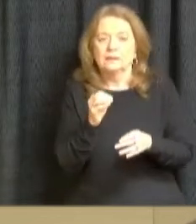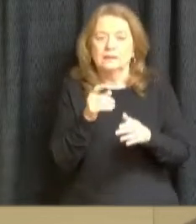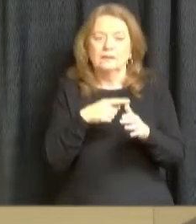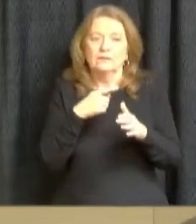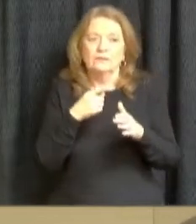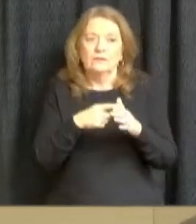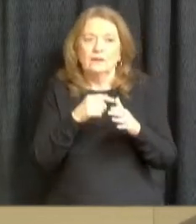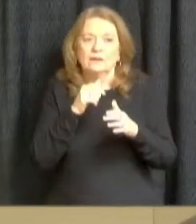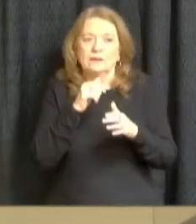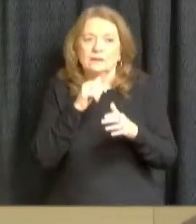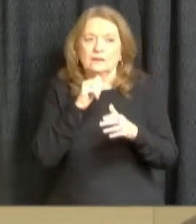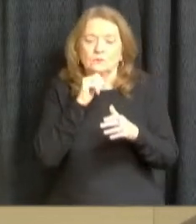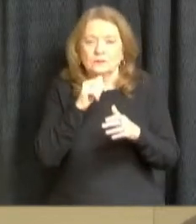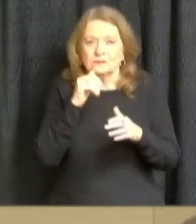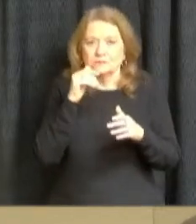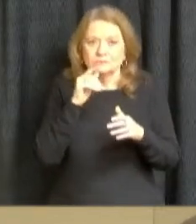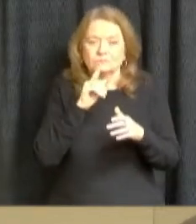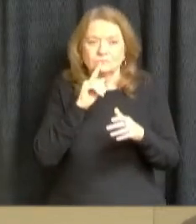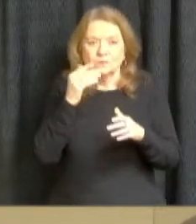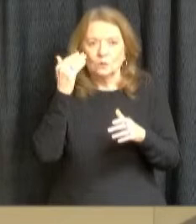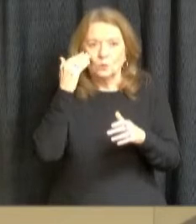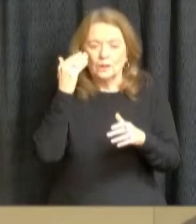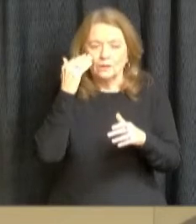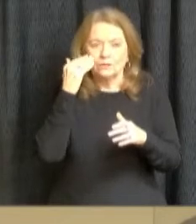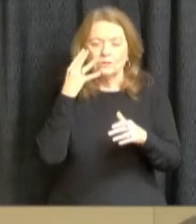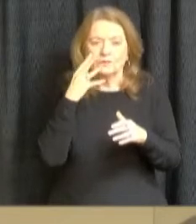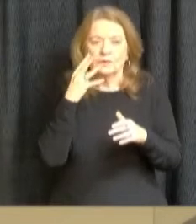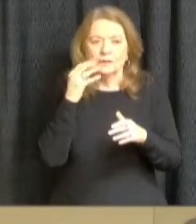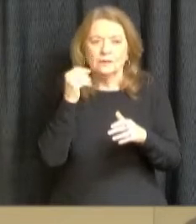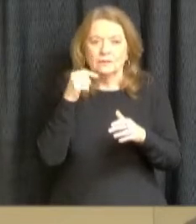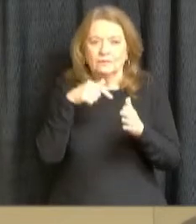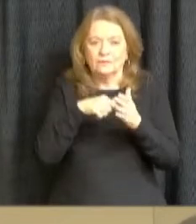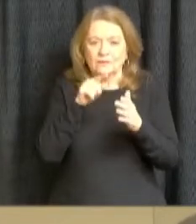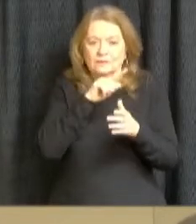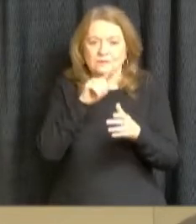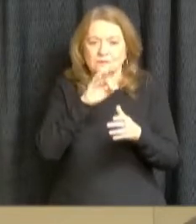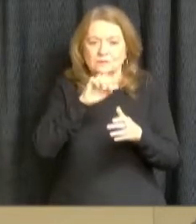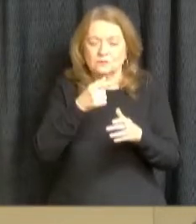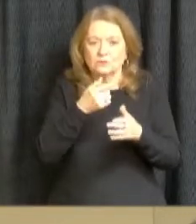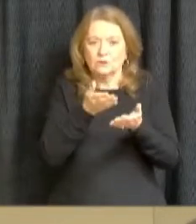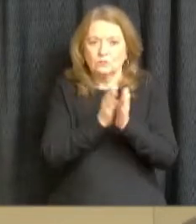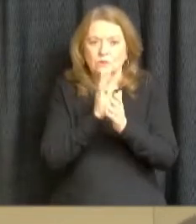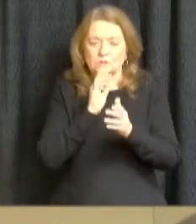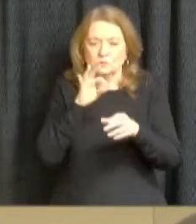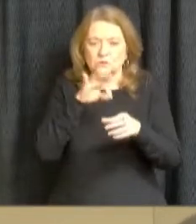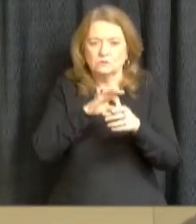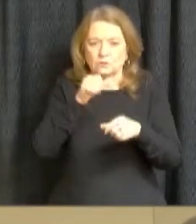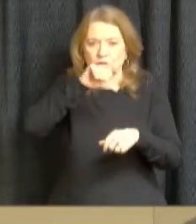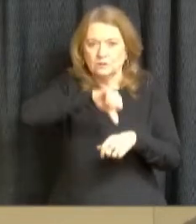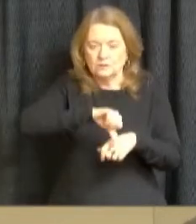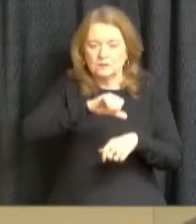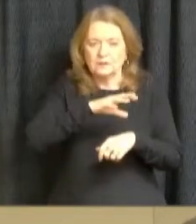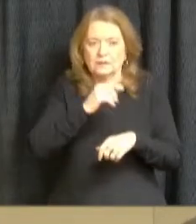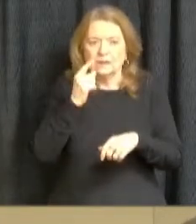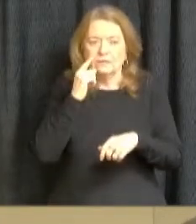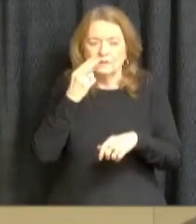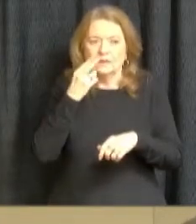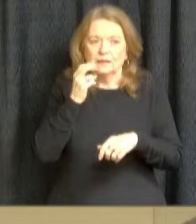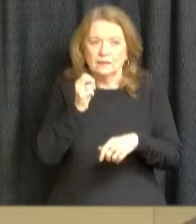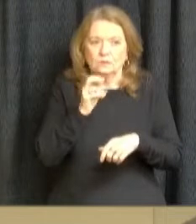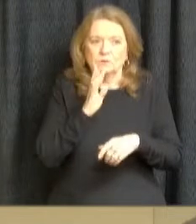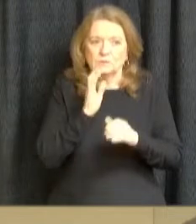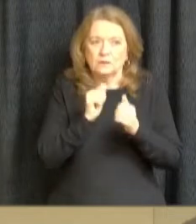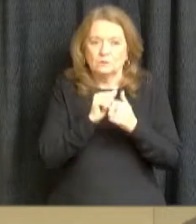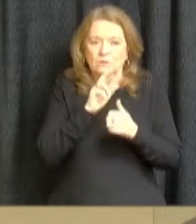he wasn't quite aware, and this zoning request was voted down. And I think he was speaking with